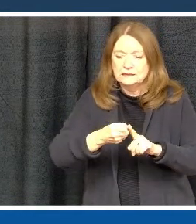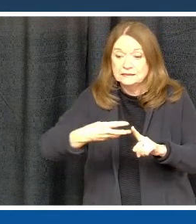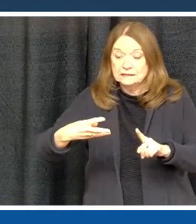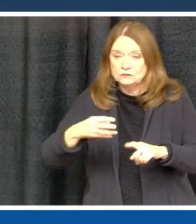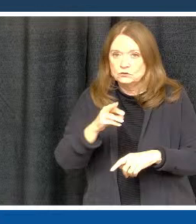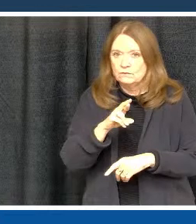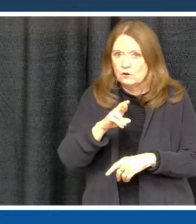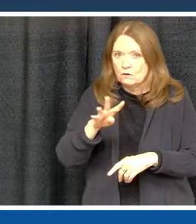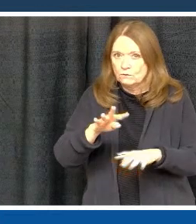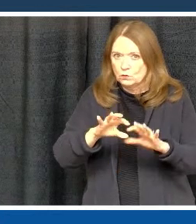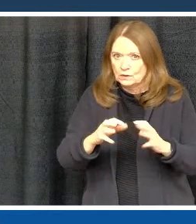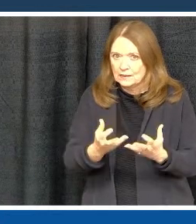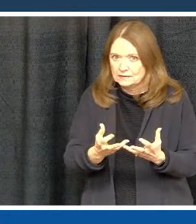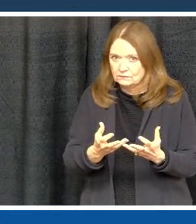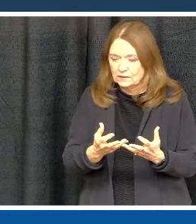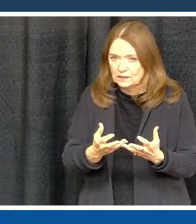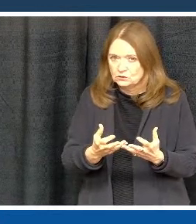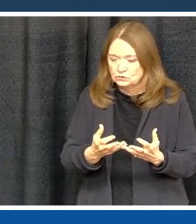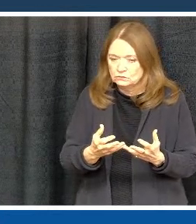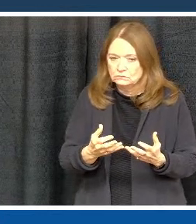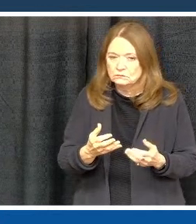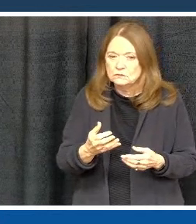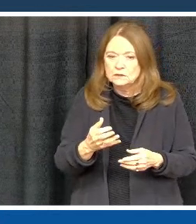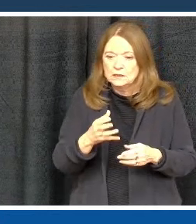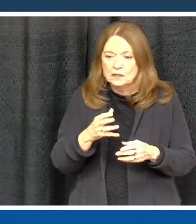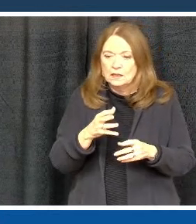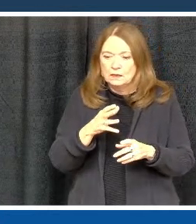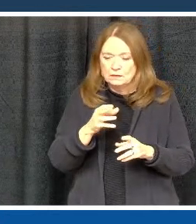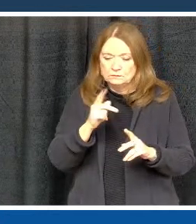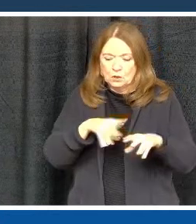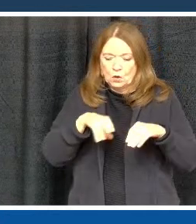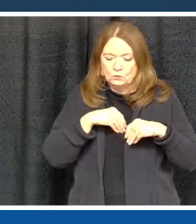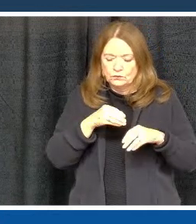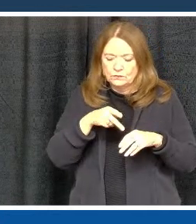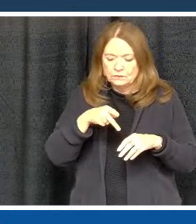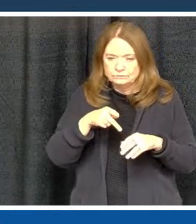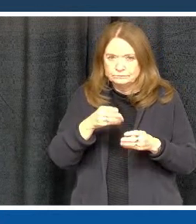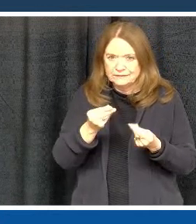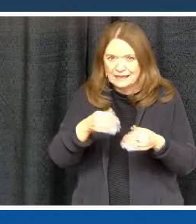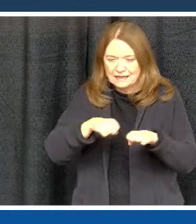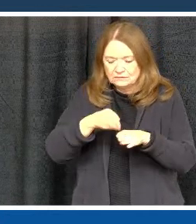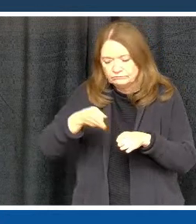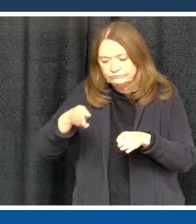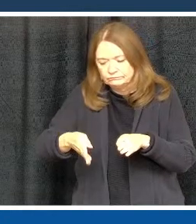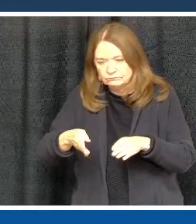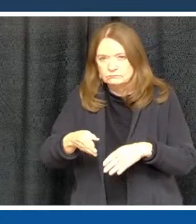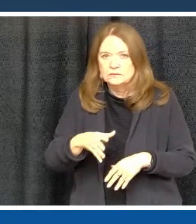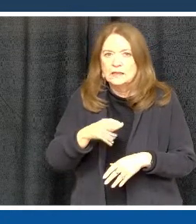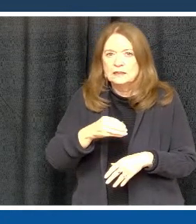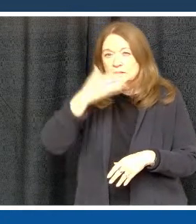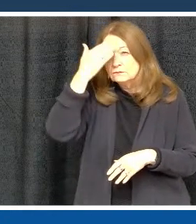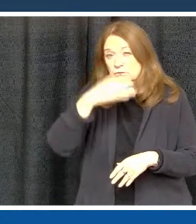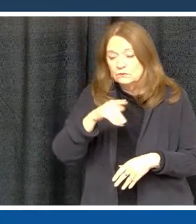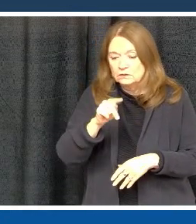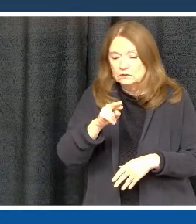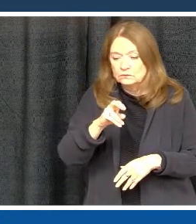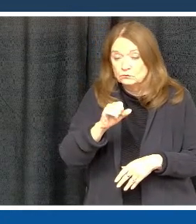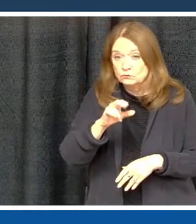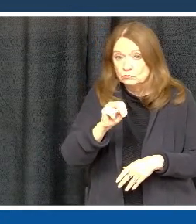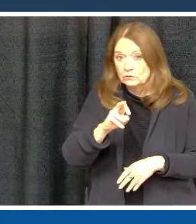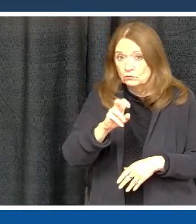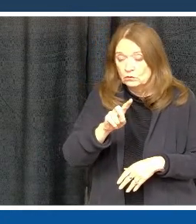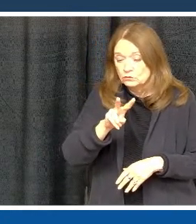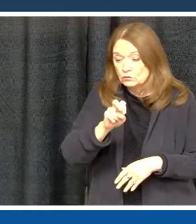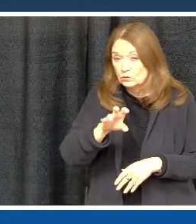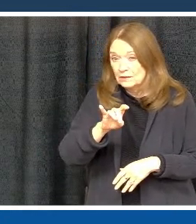R4 classification. They do own the parcel next to it. The parcel fronts Trenton Road approximately